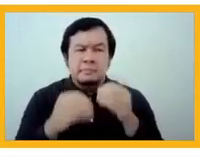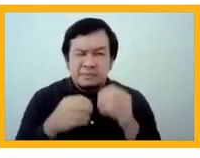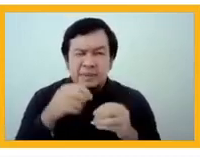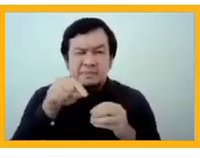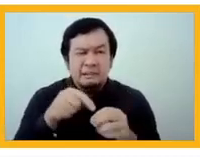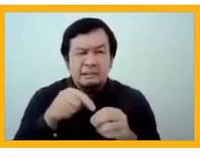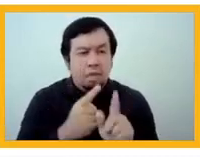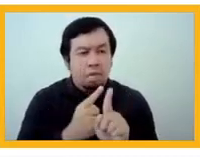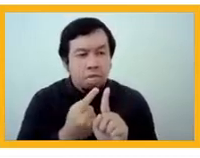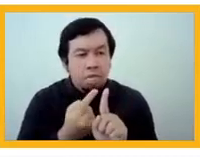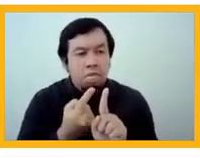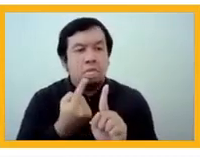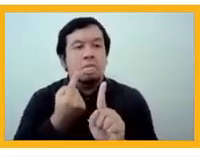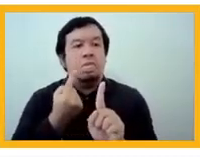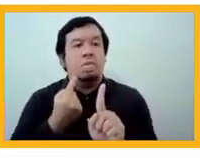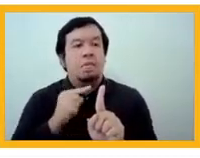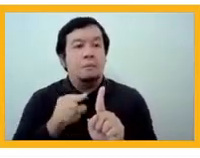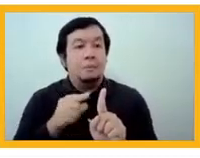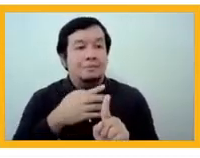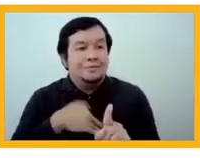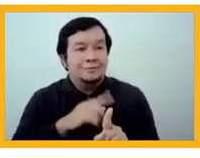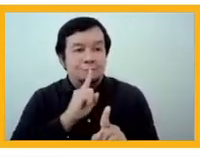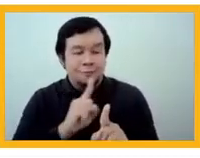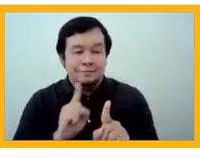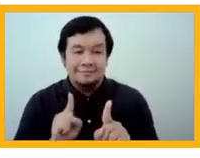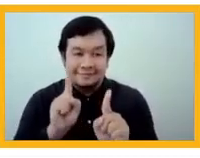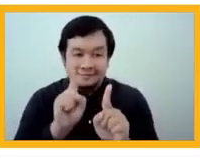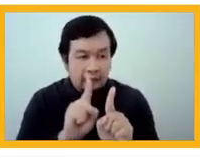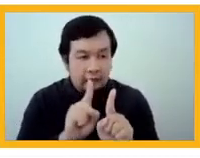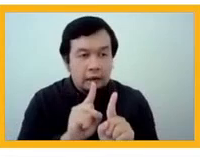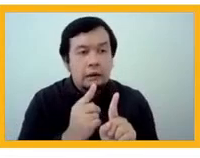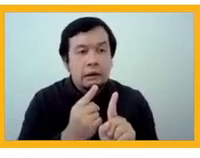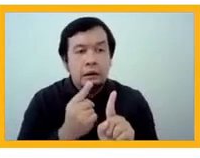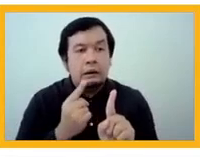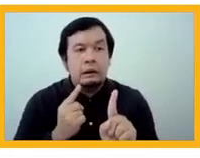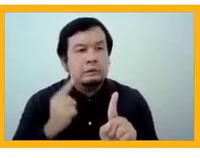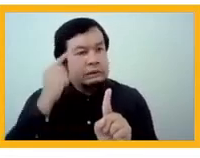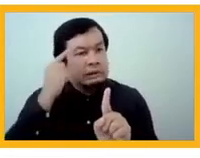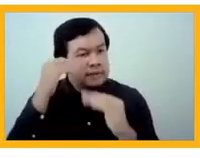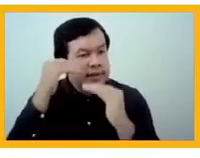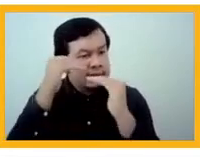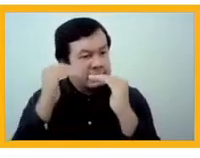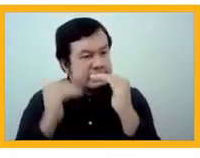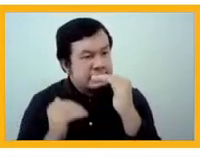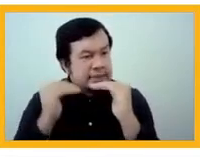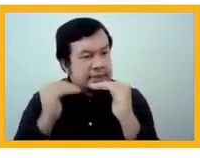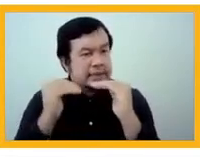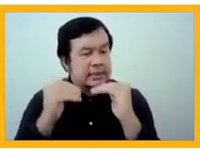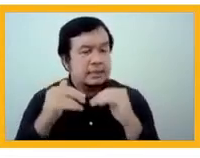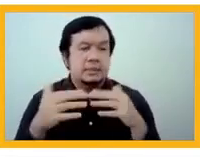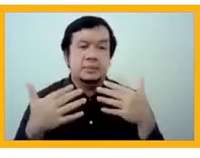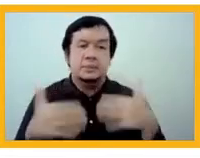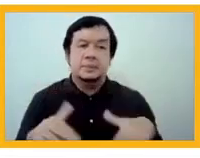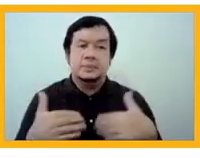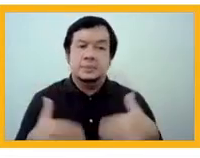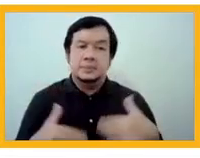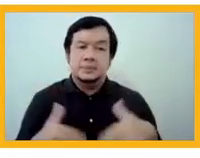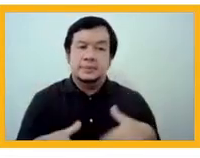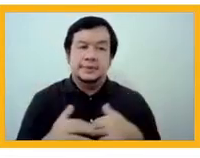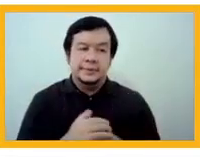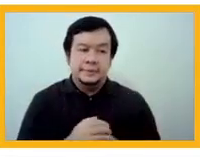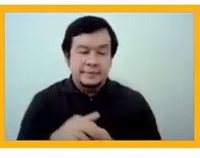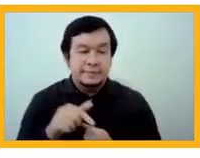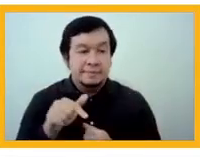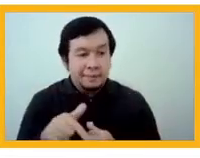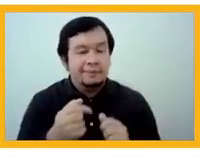about a 4th grade standard or about 4.5. So about halfway behind or 4 grade levels behind the grade 9 standard. And on top of this,